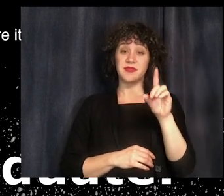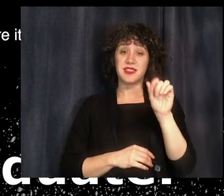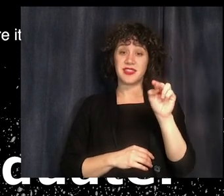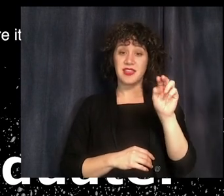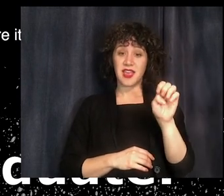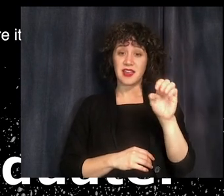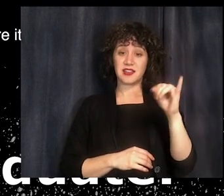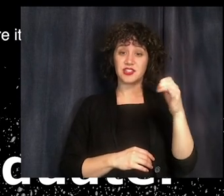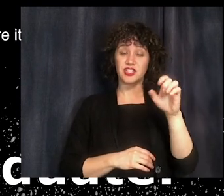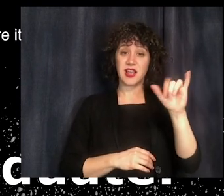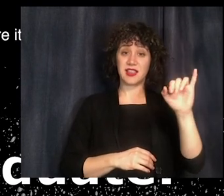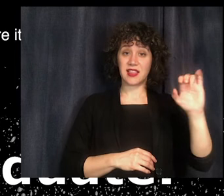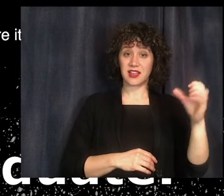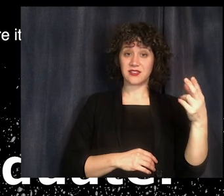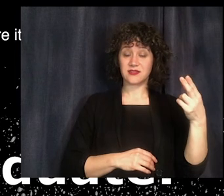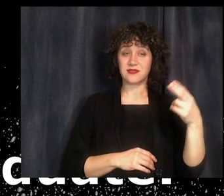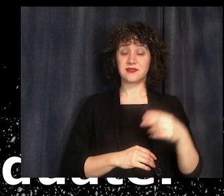Dane Jelich.